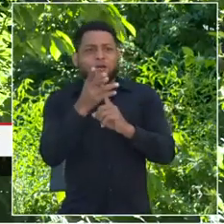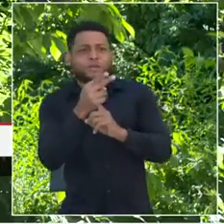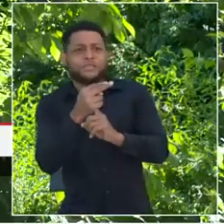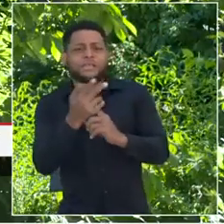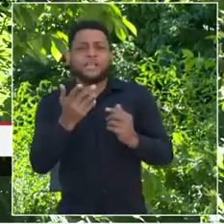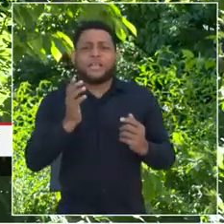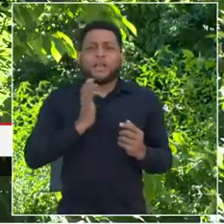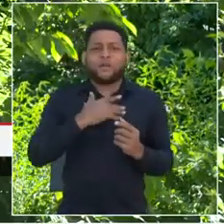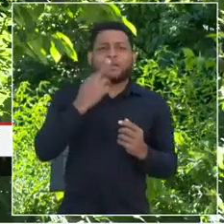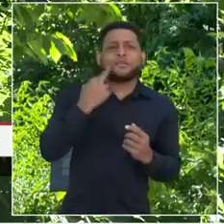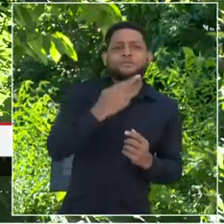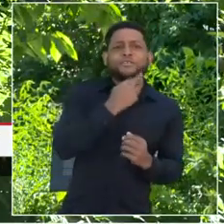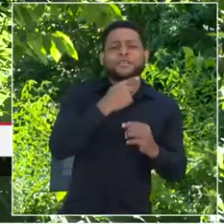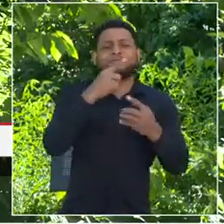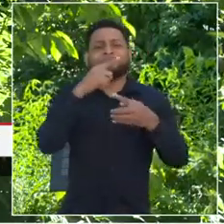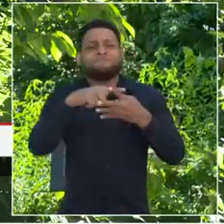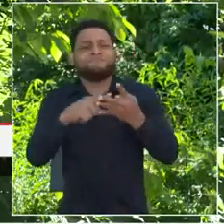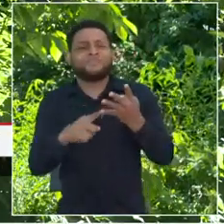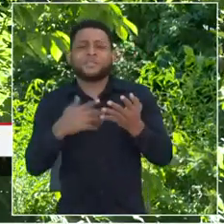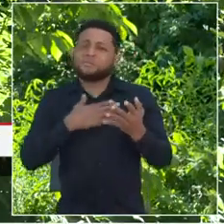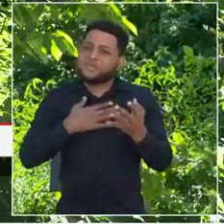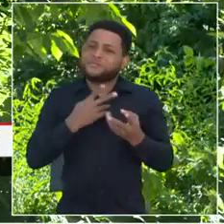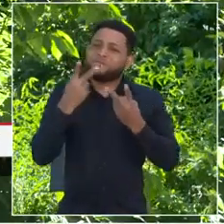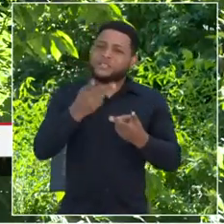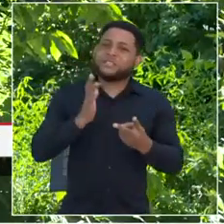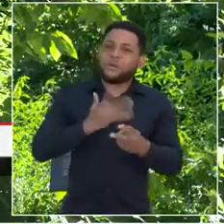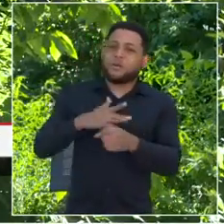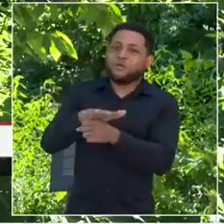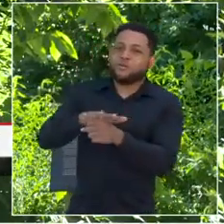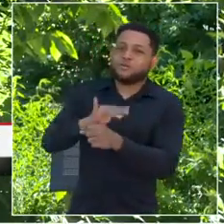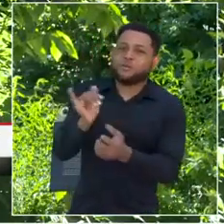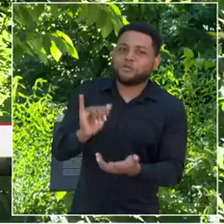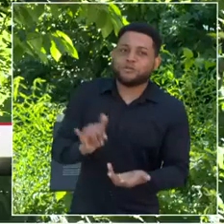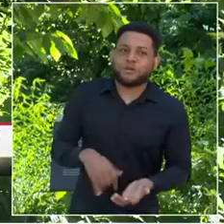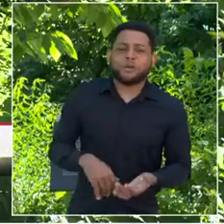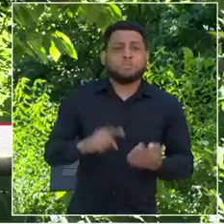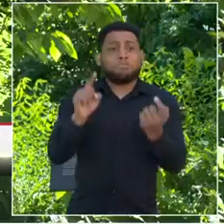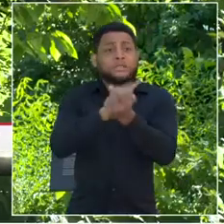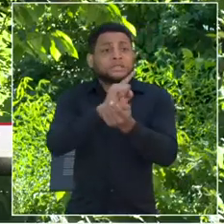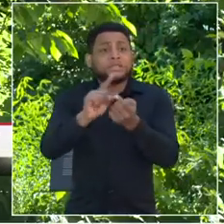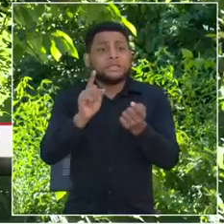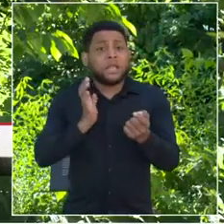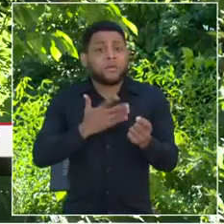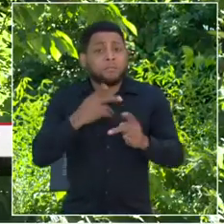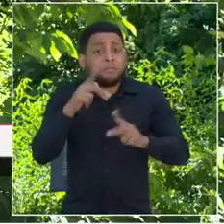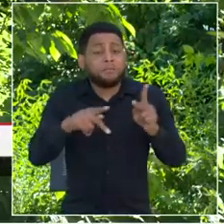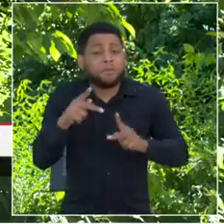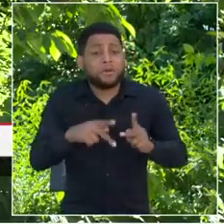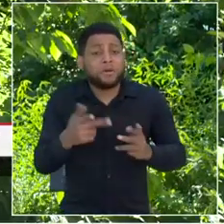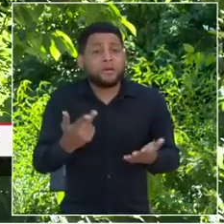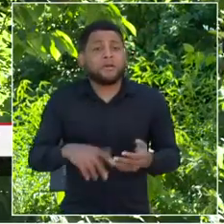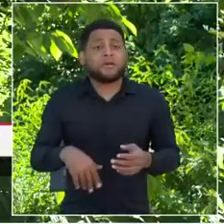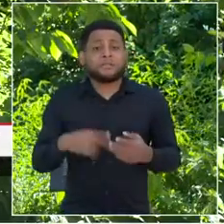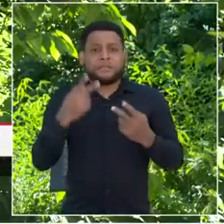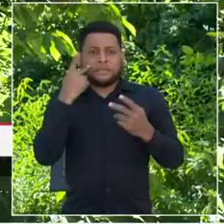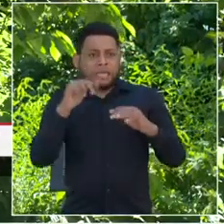our neighborhoods, meet our people, and see how truly special Washington, D.C.